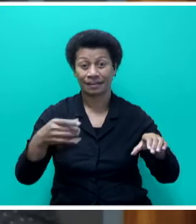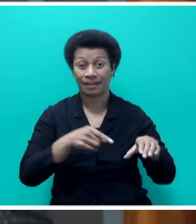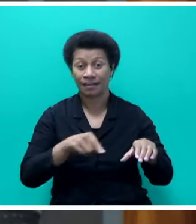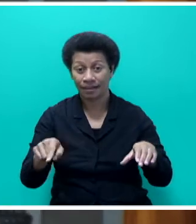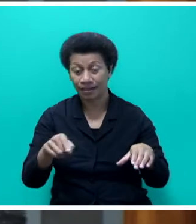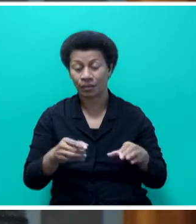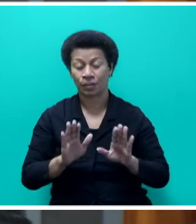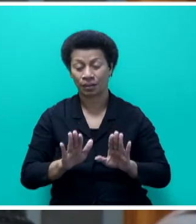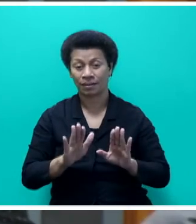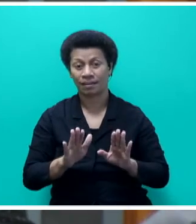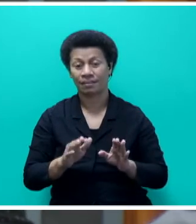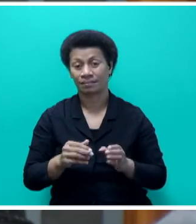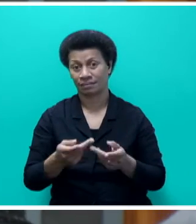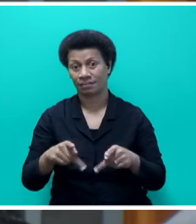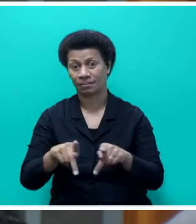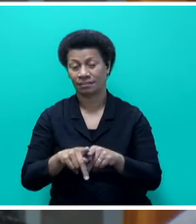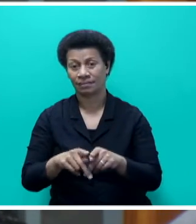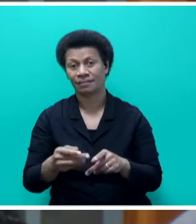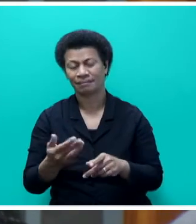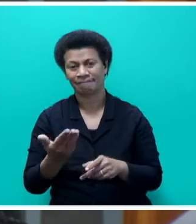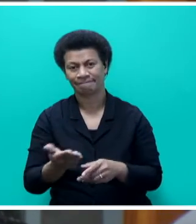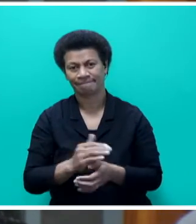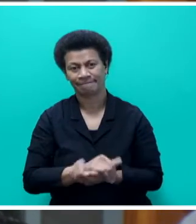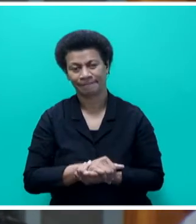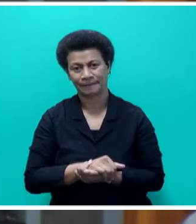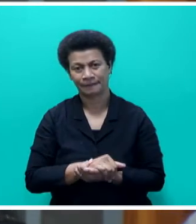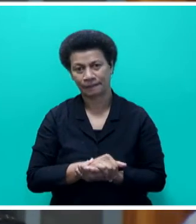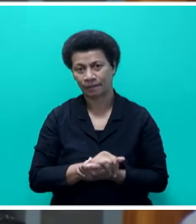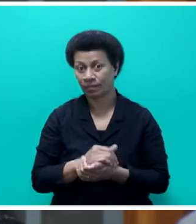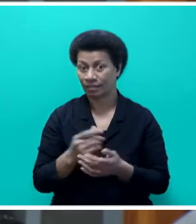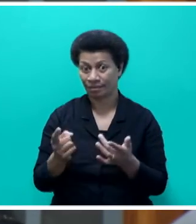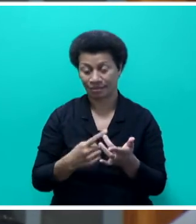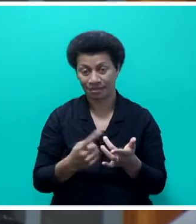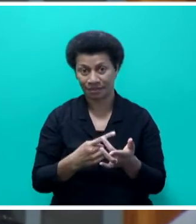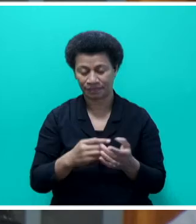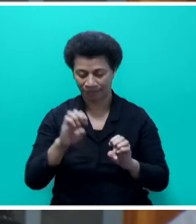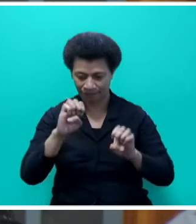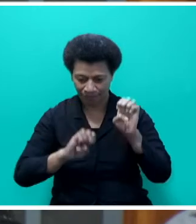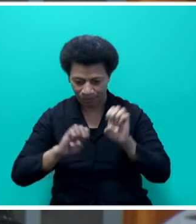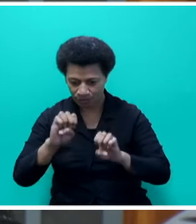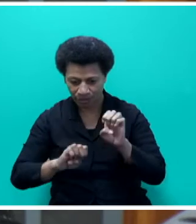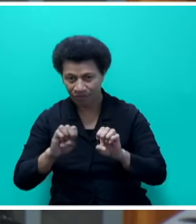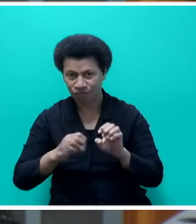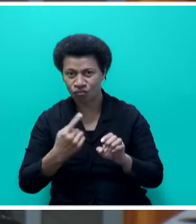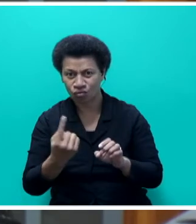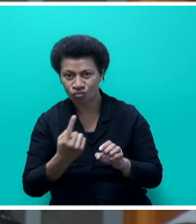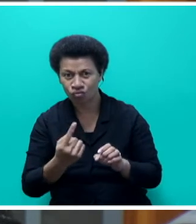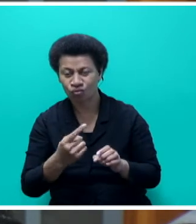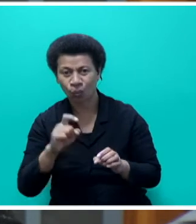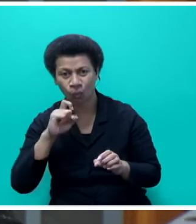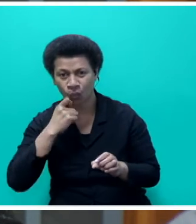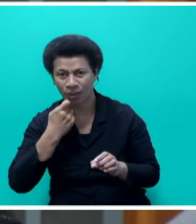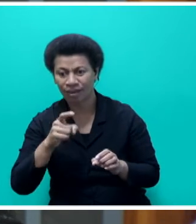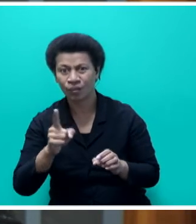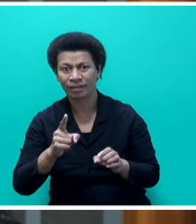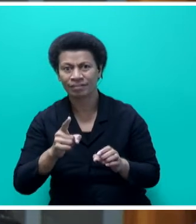area with kiosk provisions. The Ministry is currently also evaluating the tender for design and build of that facility,